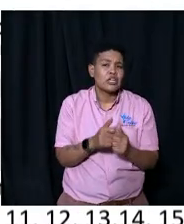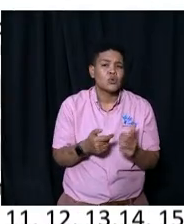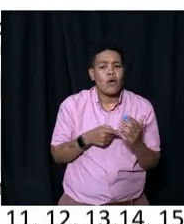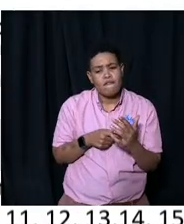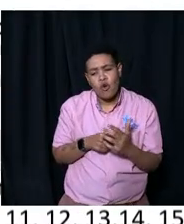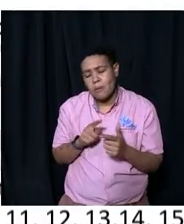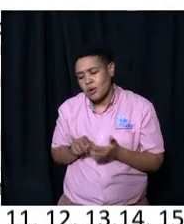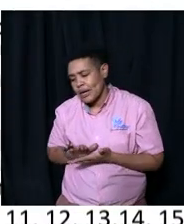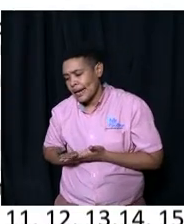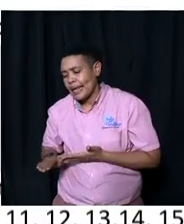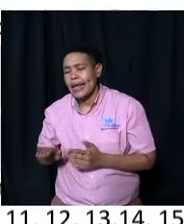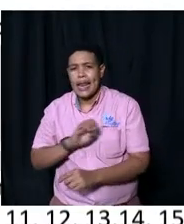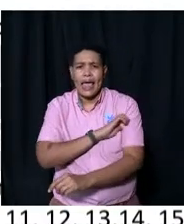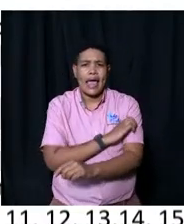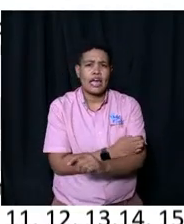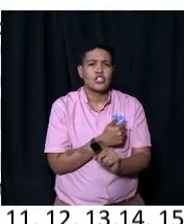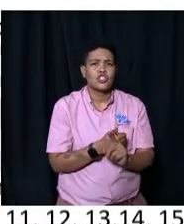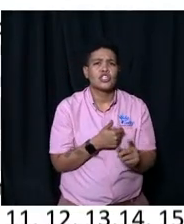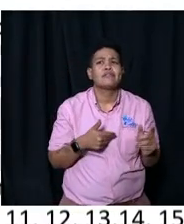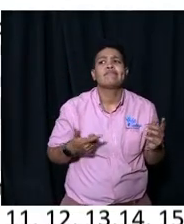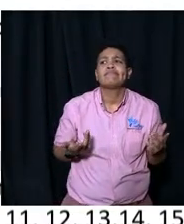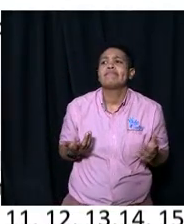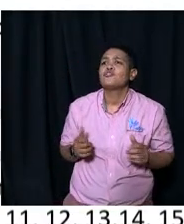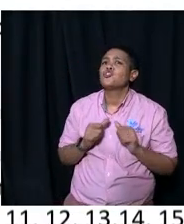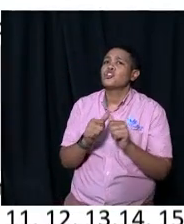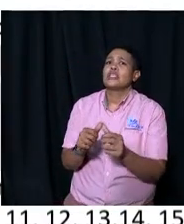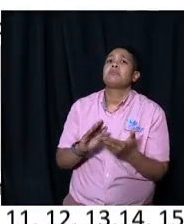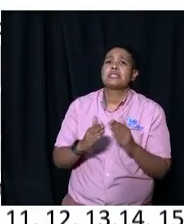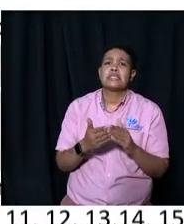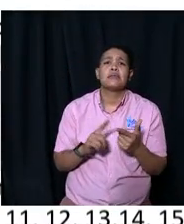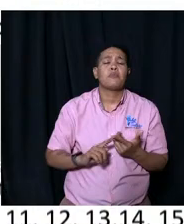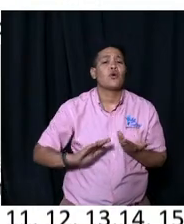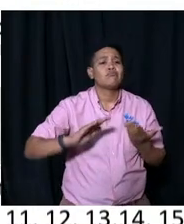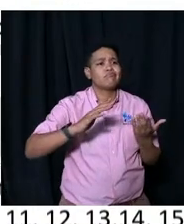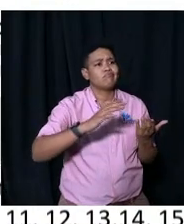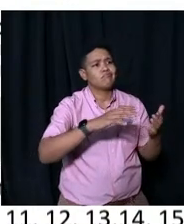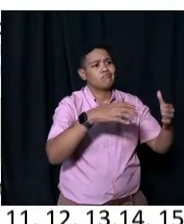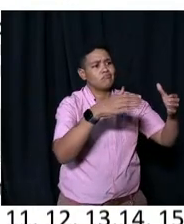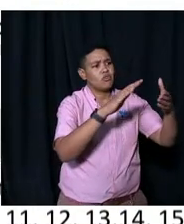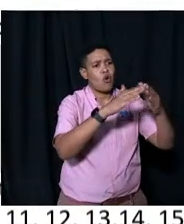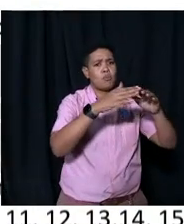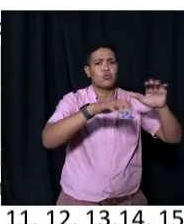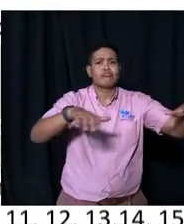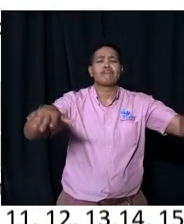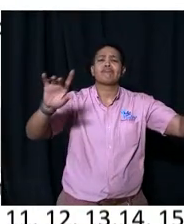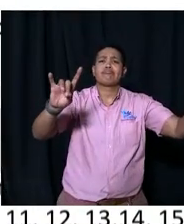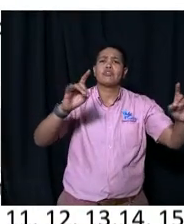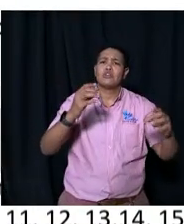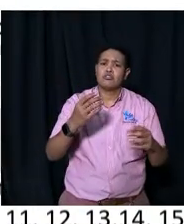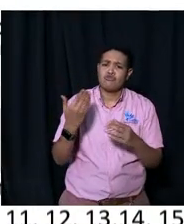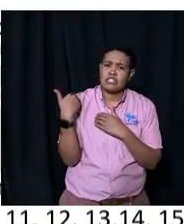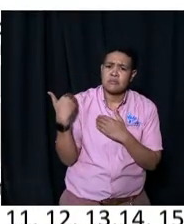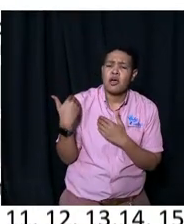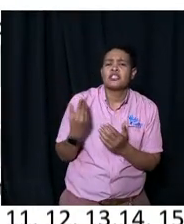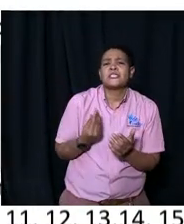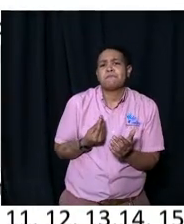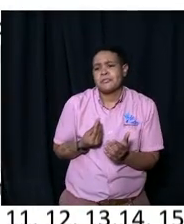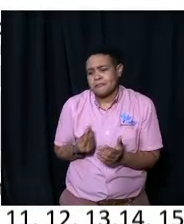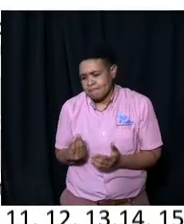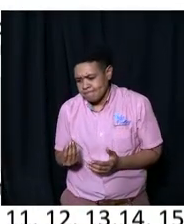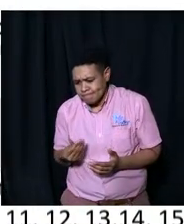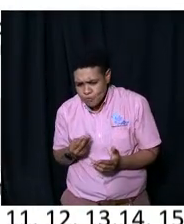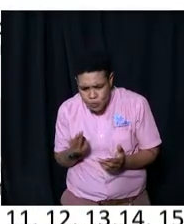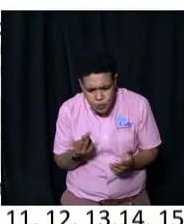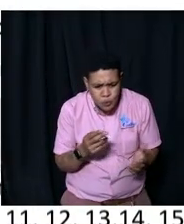affordable and clean energy, sustainable cities and communities, responsible consumption and production, climate action, of course,